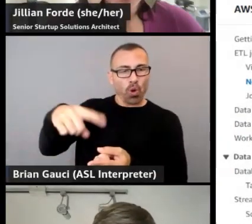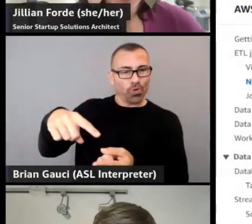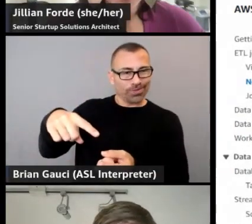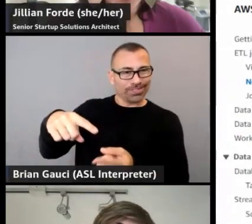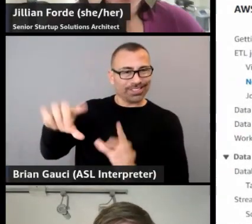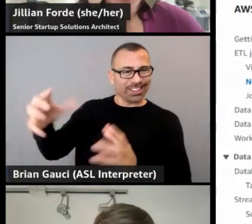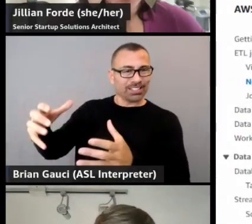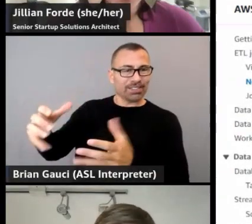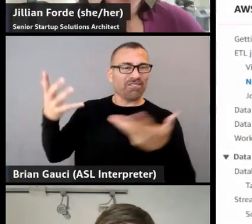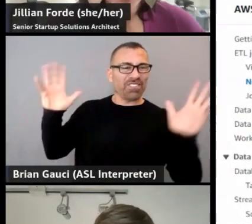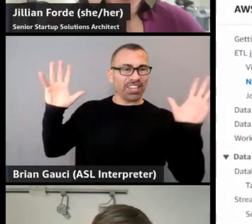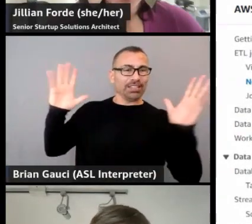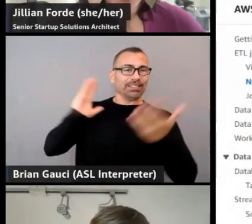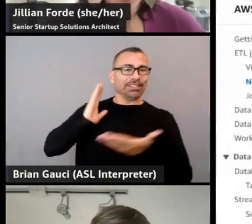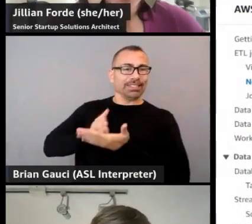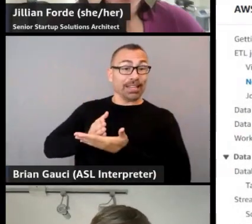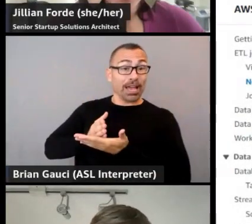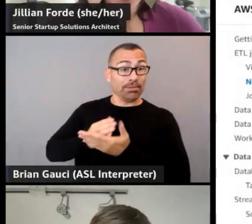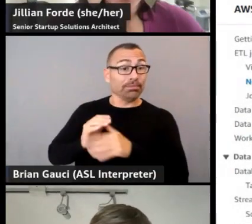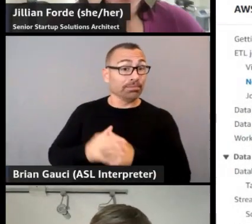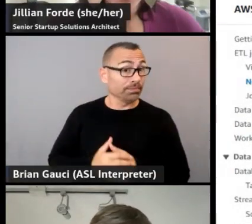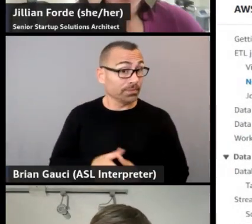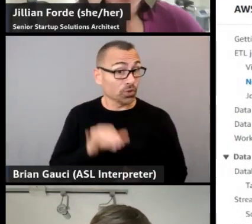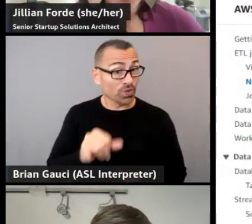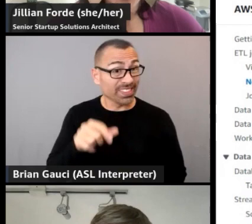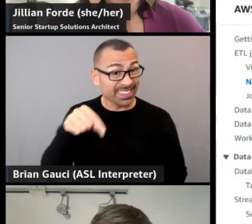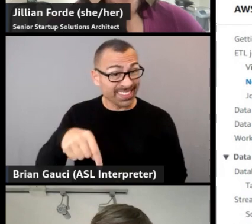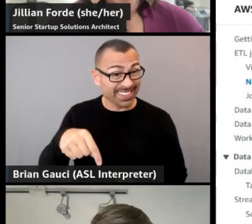So this is a really, really cool feature, which